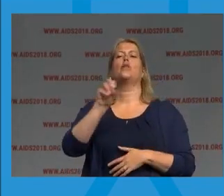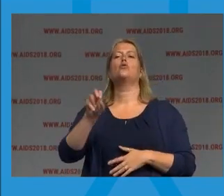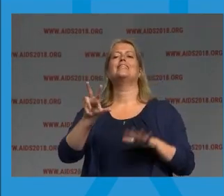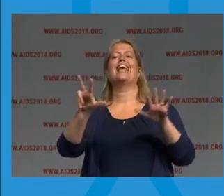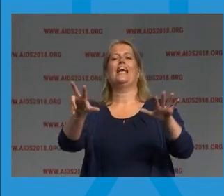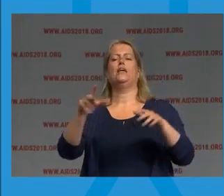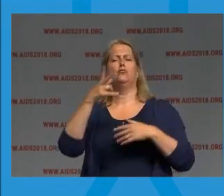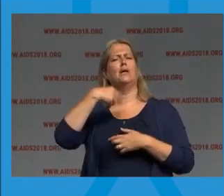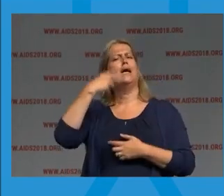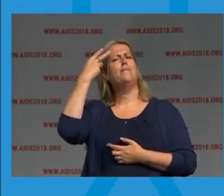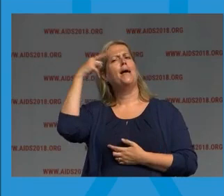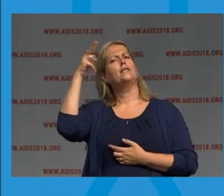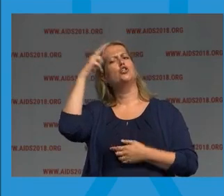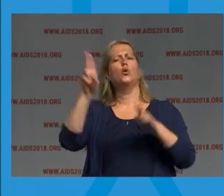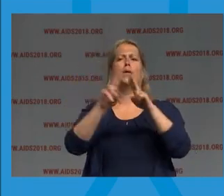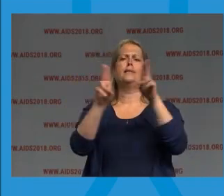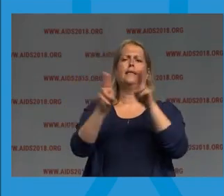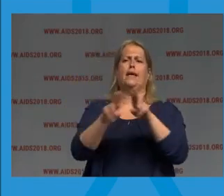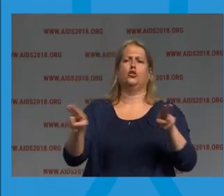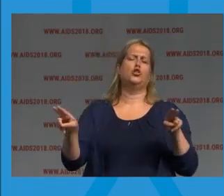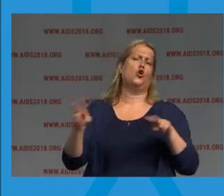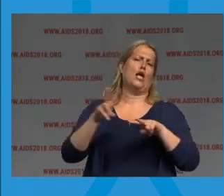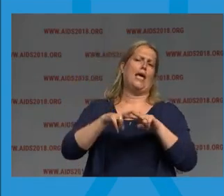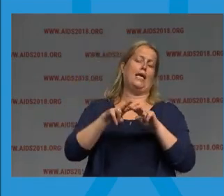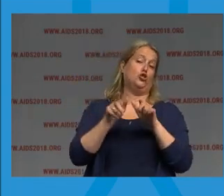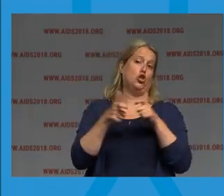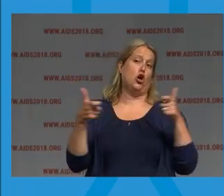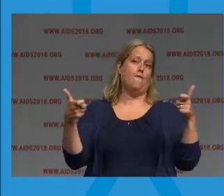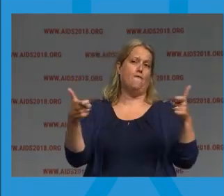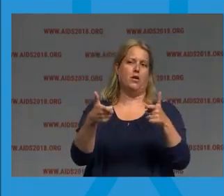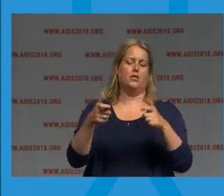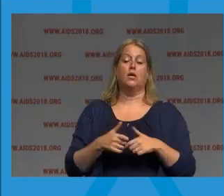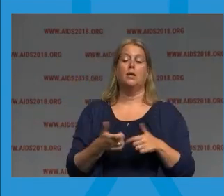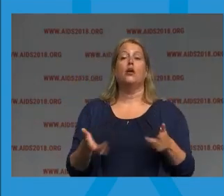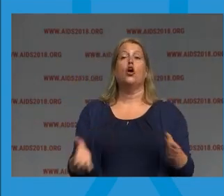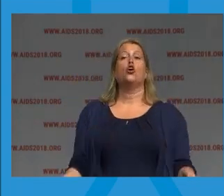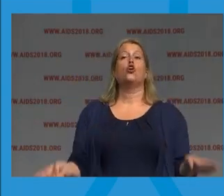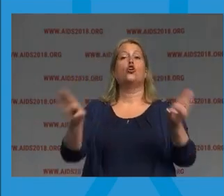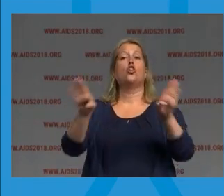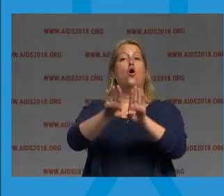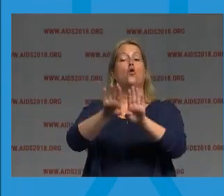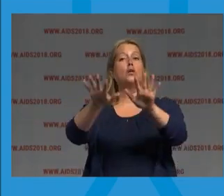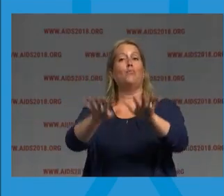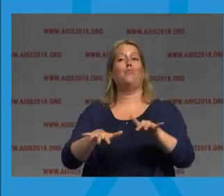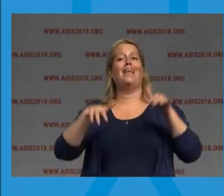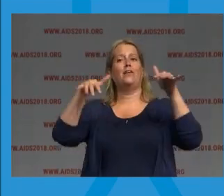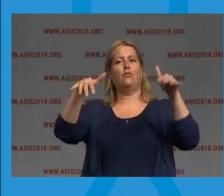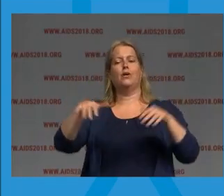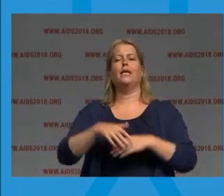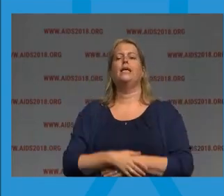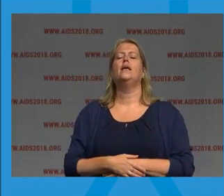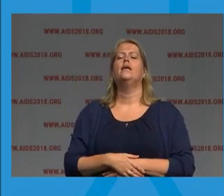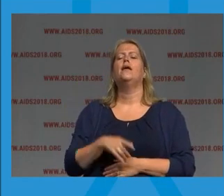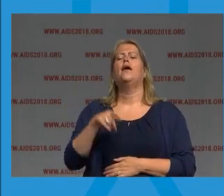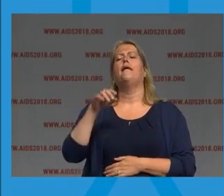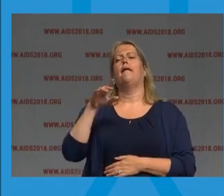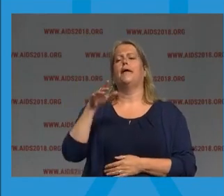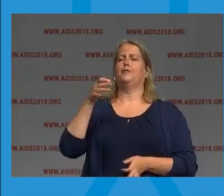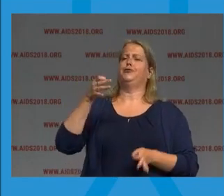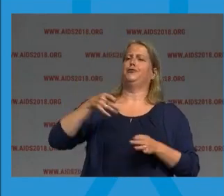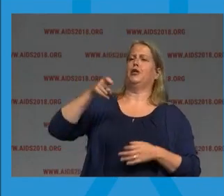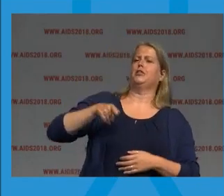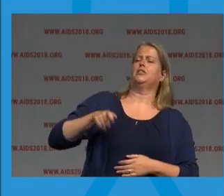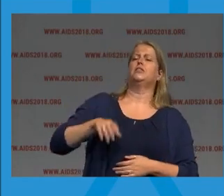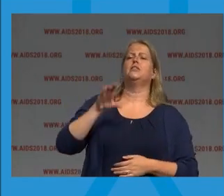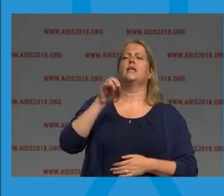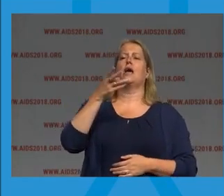Mexico International AIDS Conference, where in a closing plenary, Justice Edwin Cameron, who you may all know